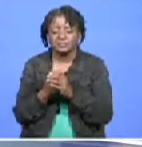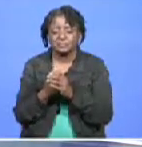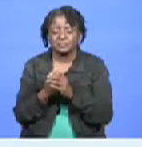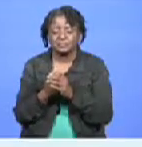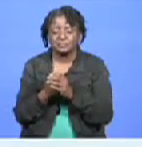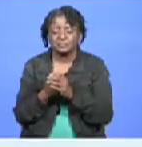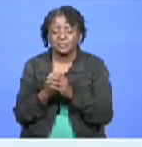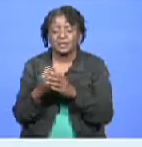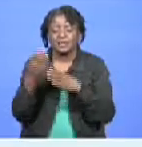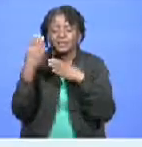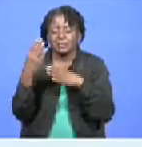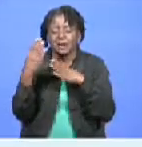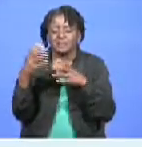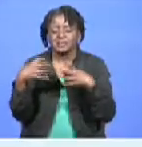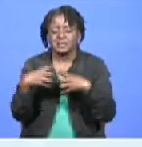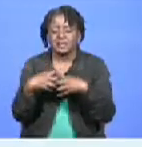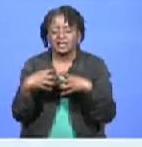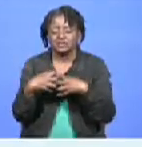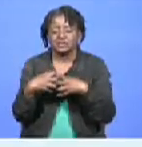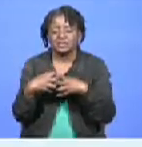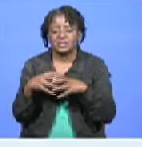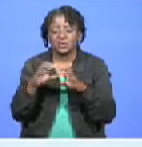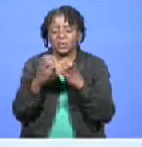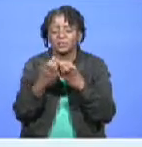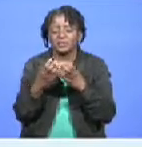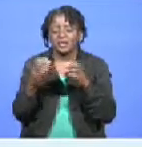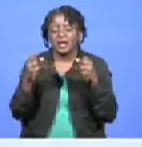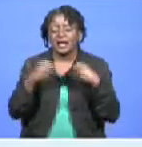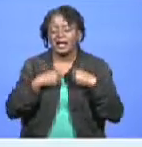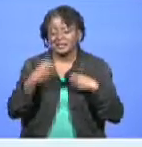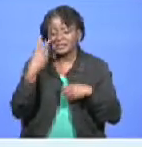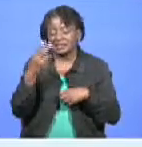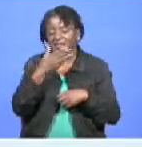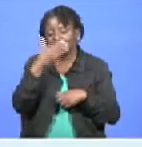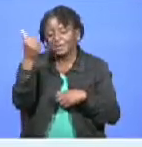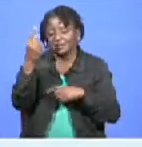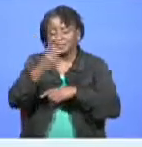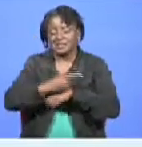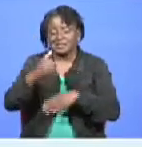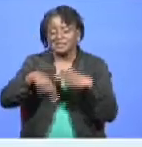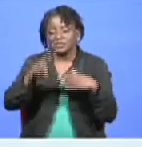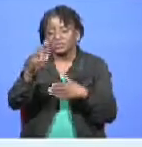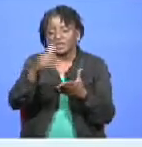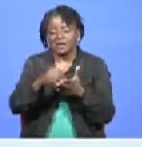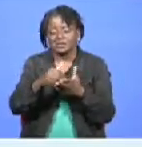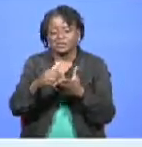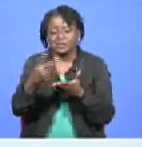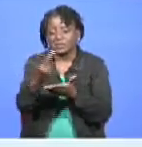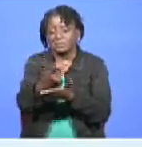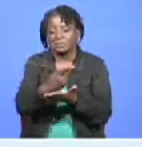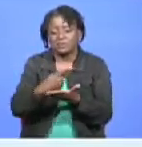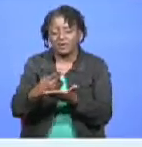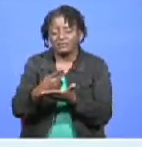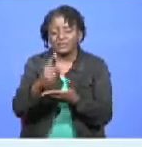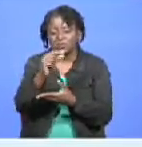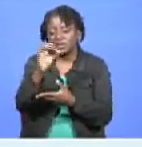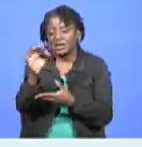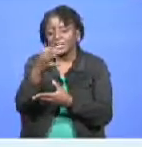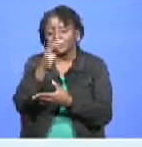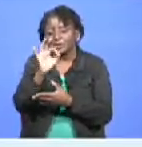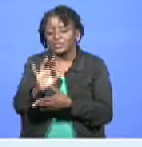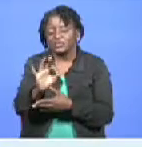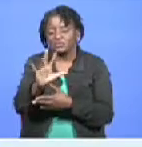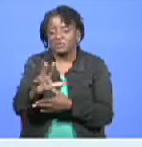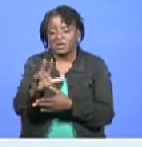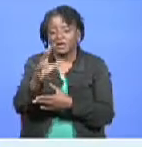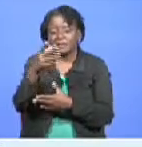The Bahamas Electricity Corporation has seen better days. In 2000, it pulled in a profit of $29.3 million.